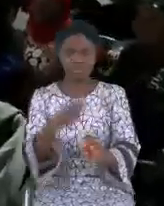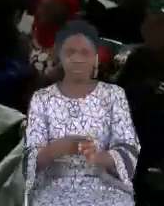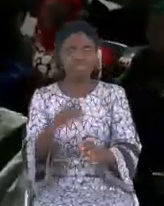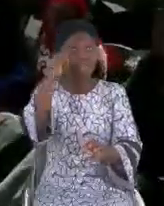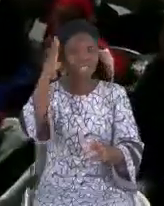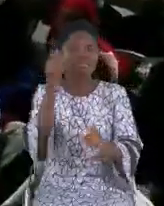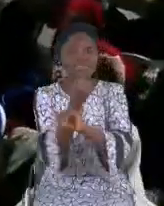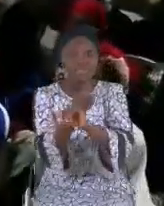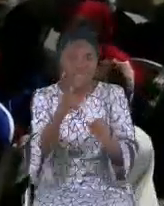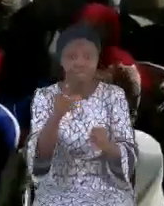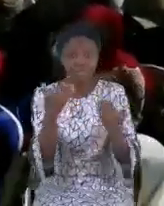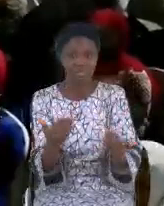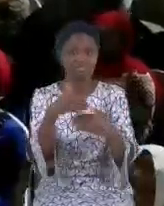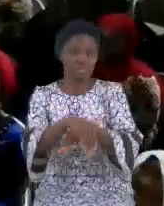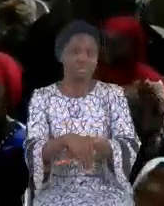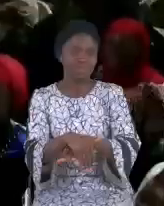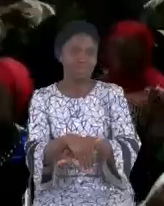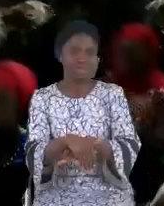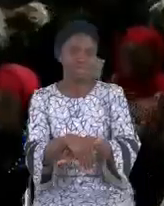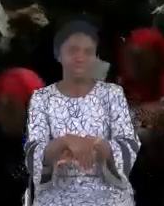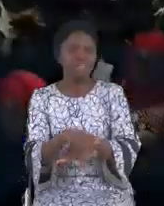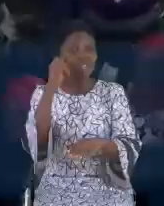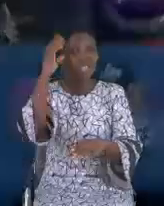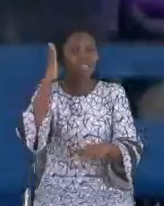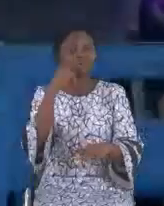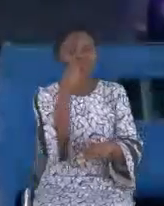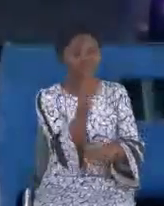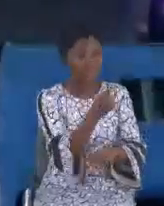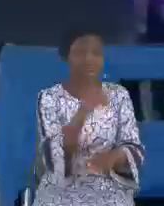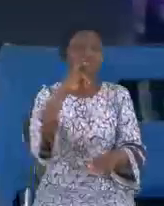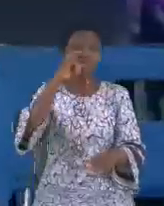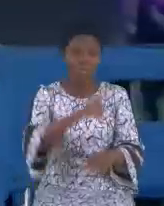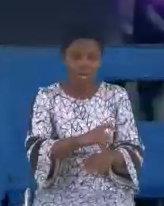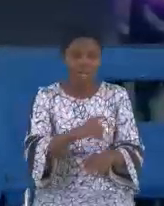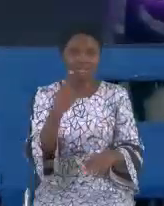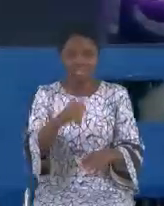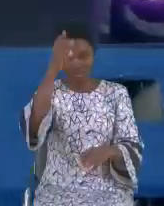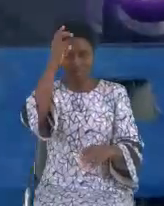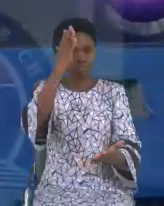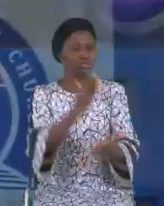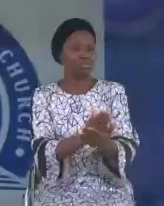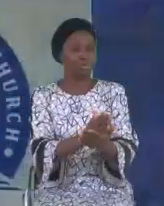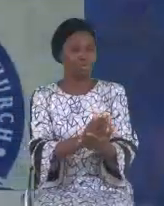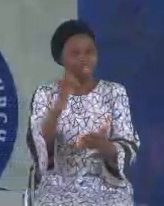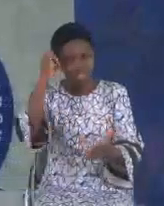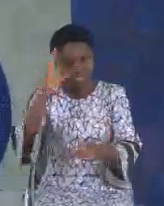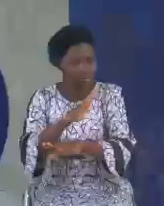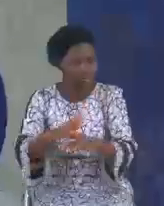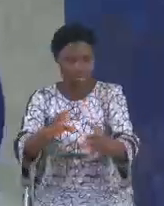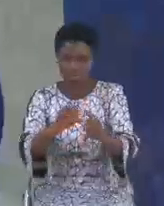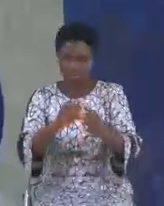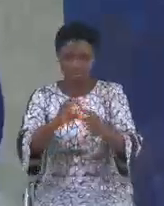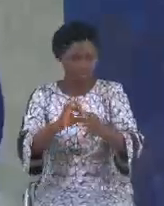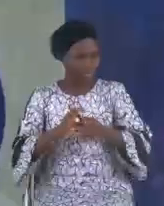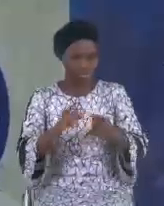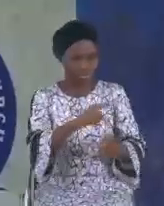you tonight. He will tell the devil, stop. He doesn't belong to you anymore. He belongs to